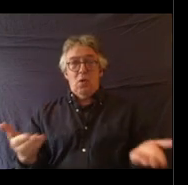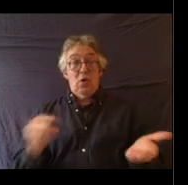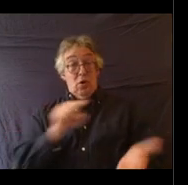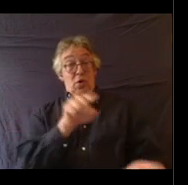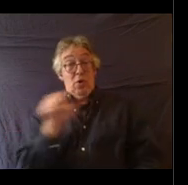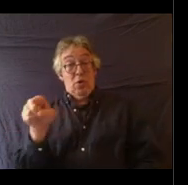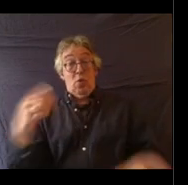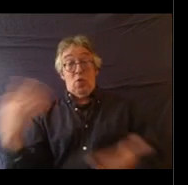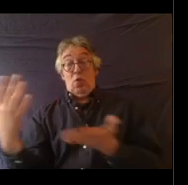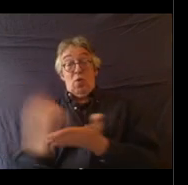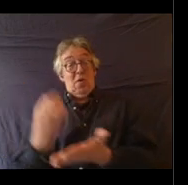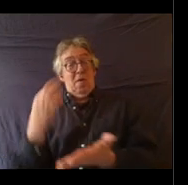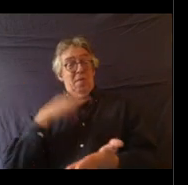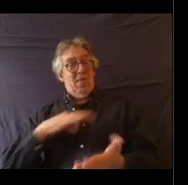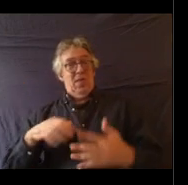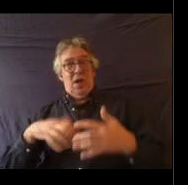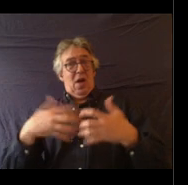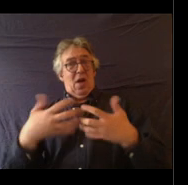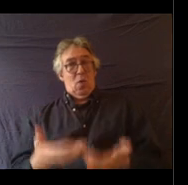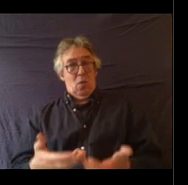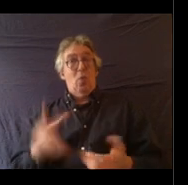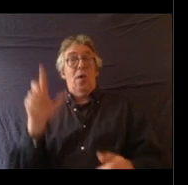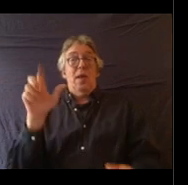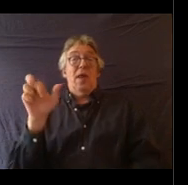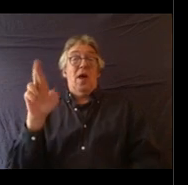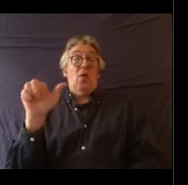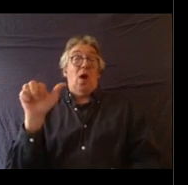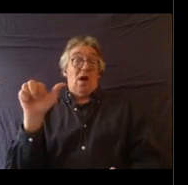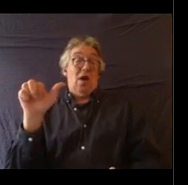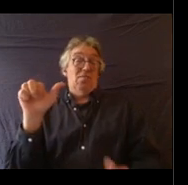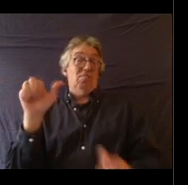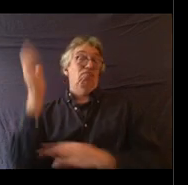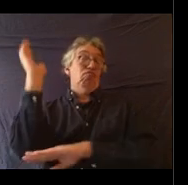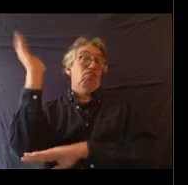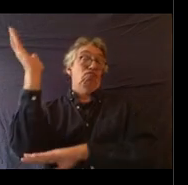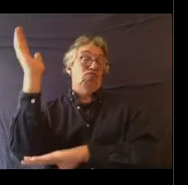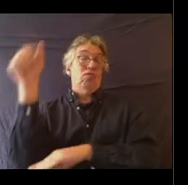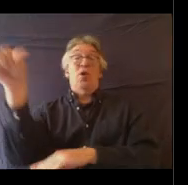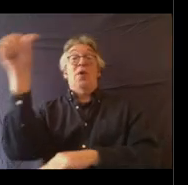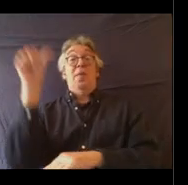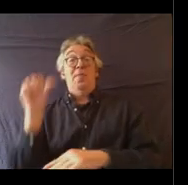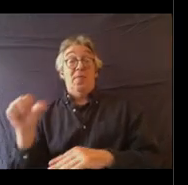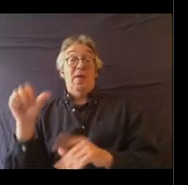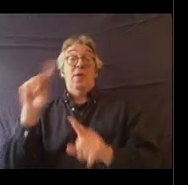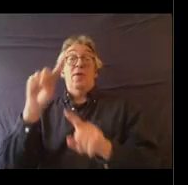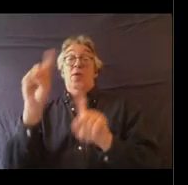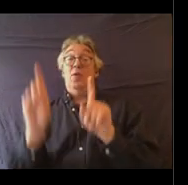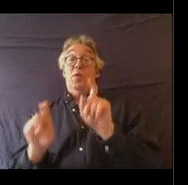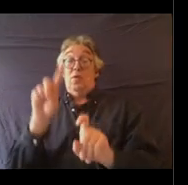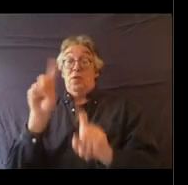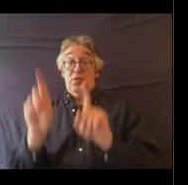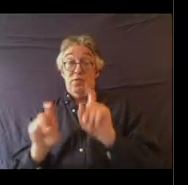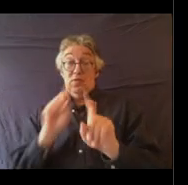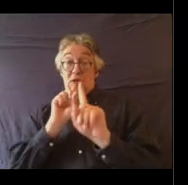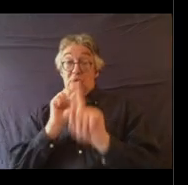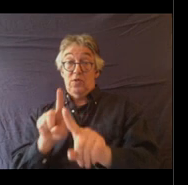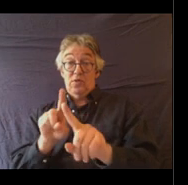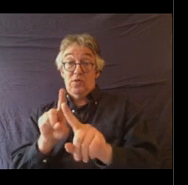Lara. Then we have a short break for questions. Then we will have the second presentation by